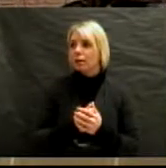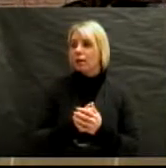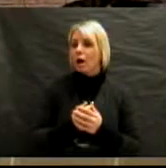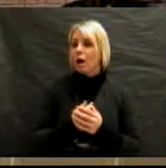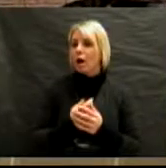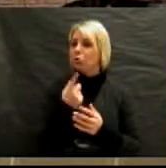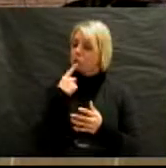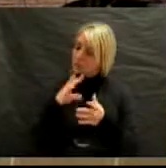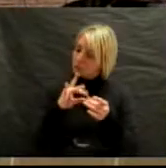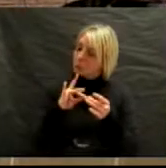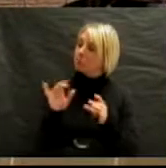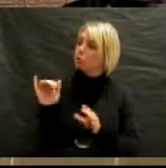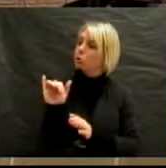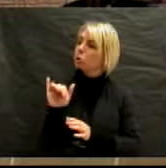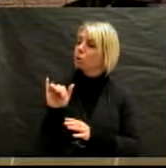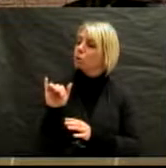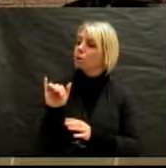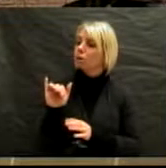I think,